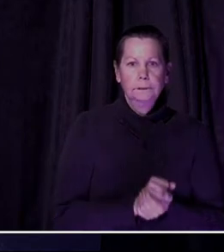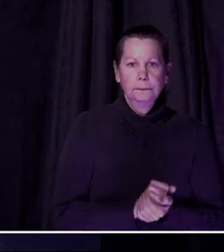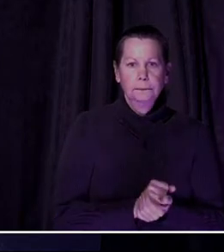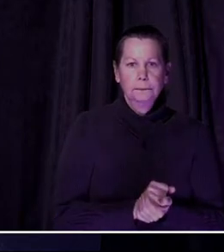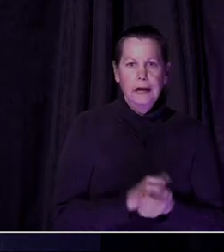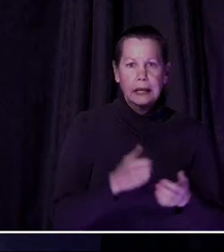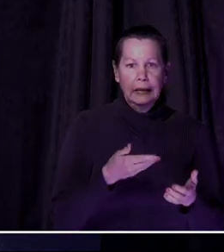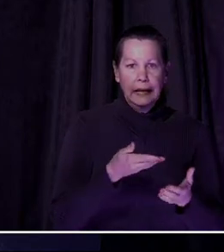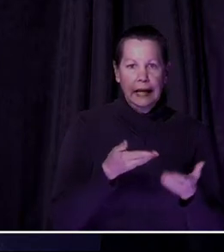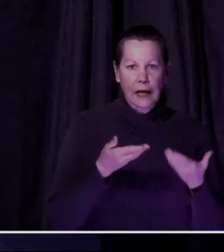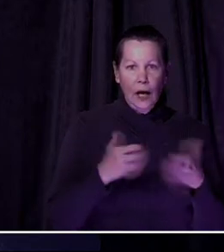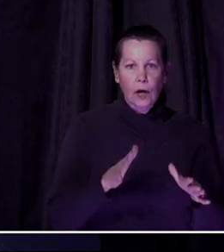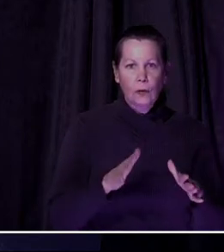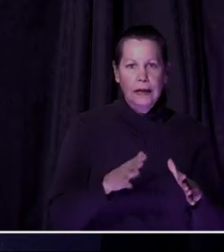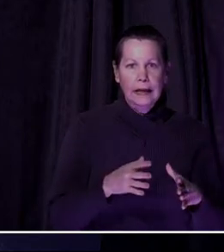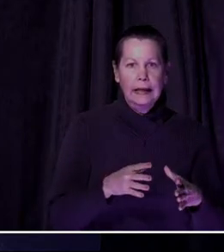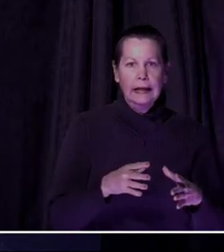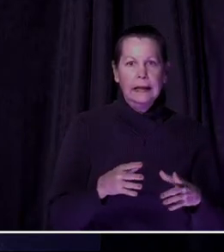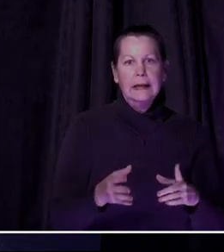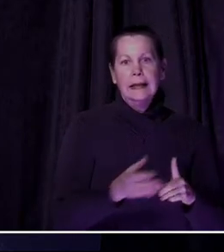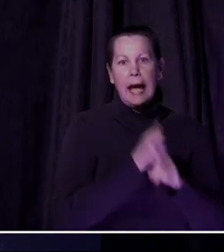had already captured Jesus,